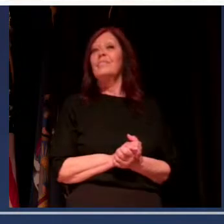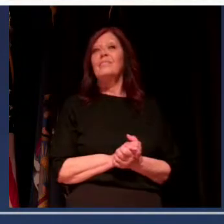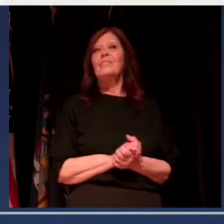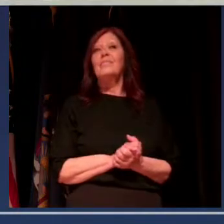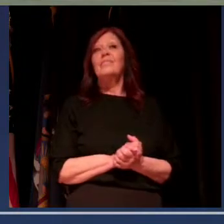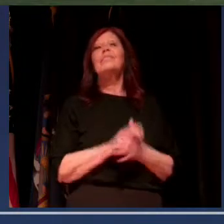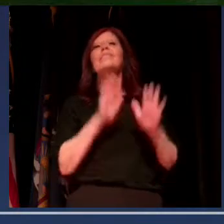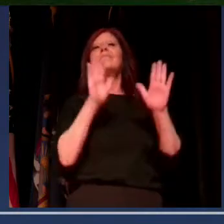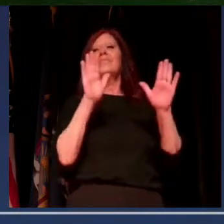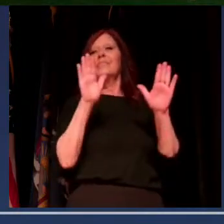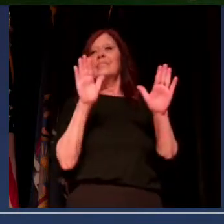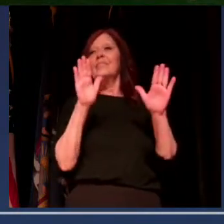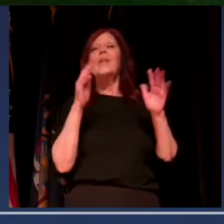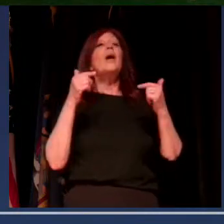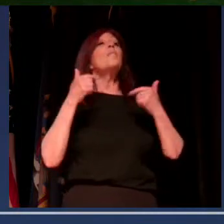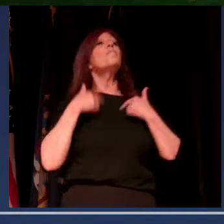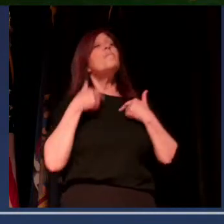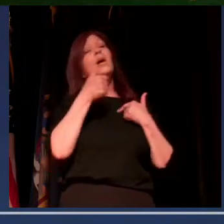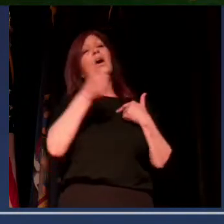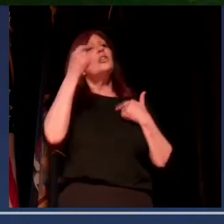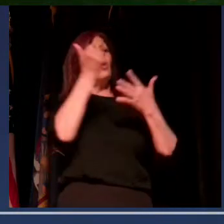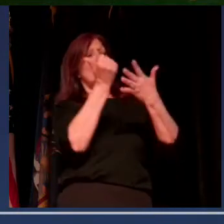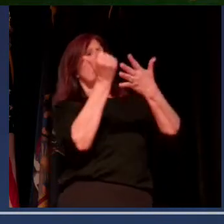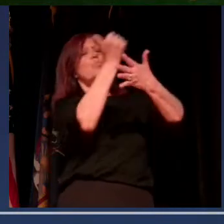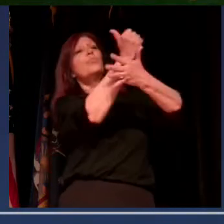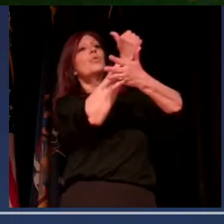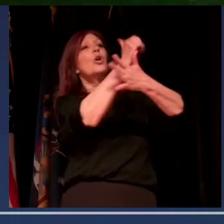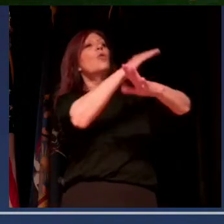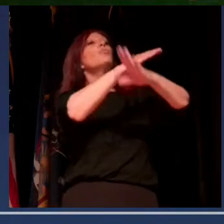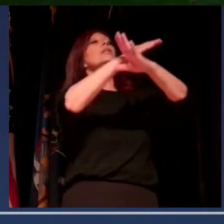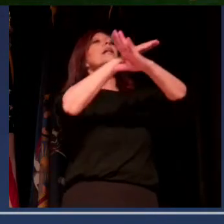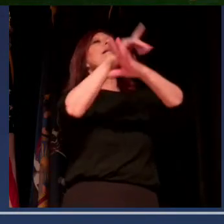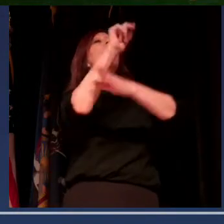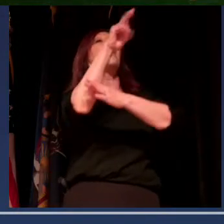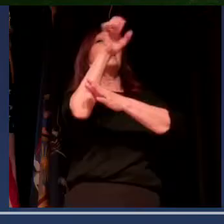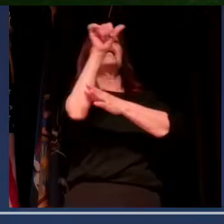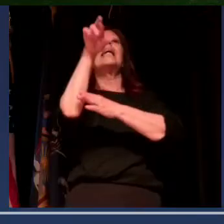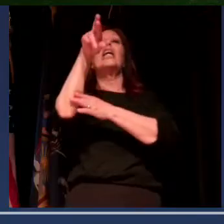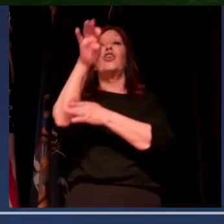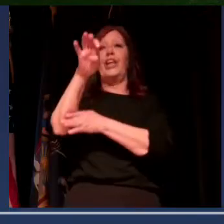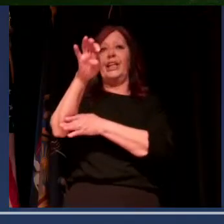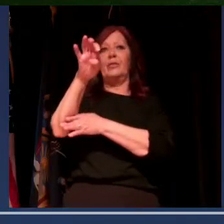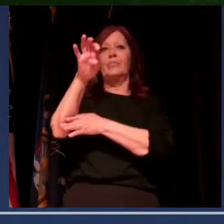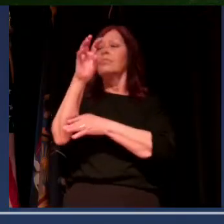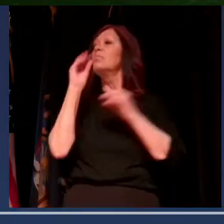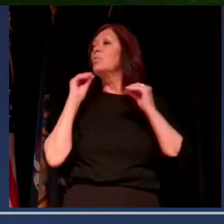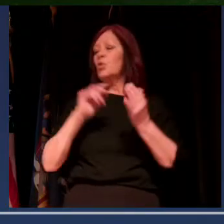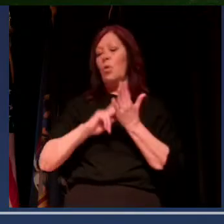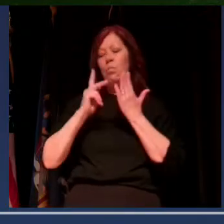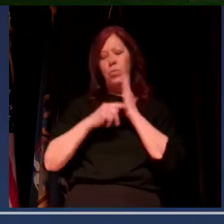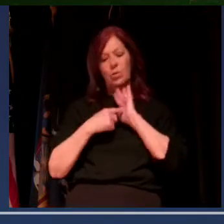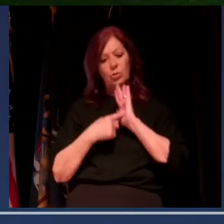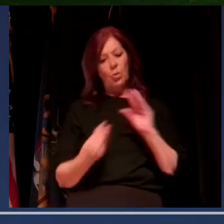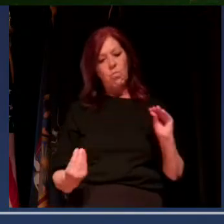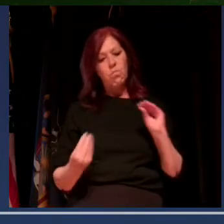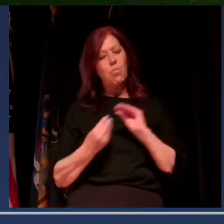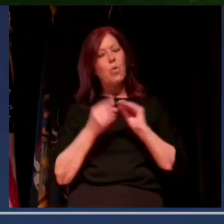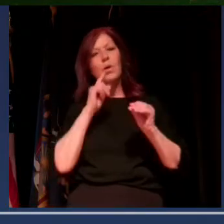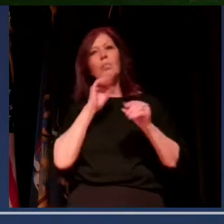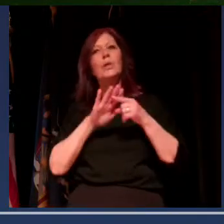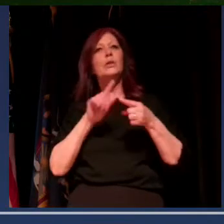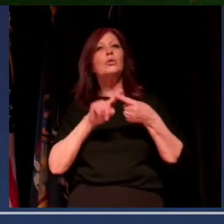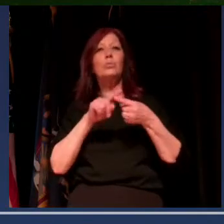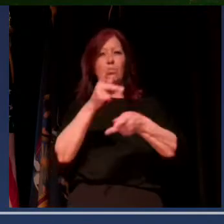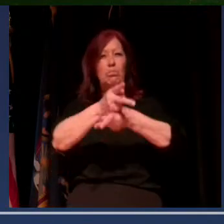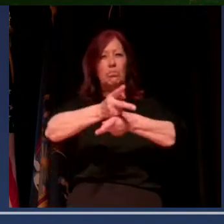Now, my administration has always prioritized protecting Lake Erie. No project demonstrates our strong and lasting commitment to stewardship